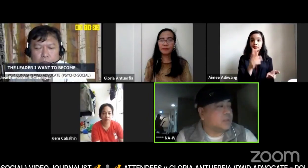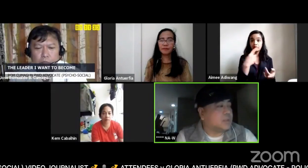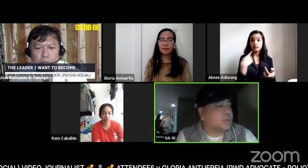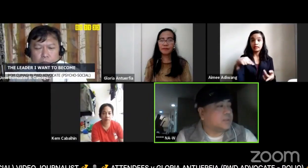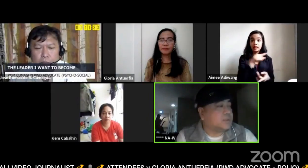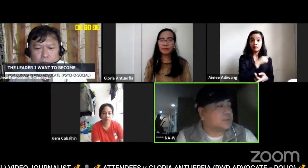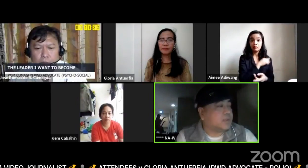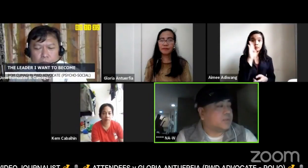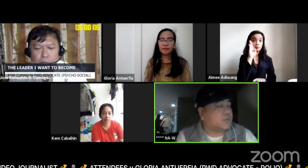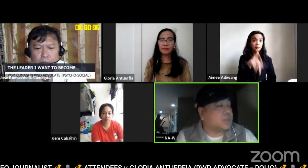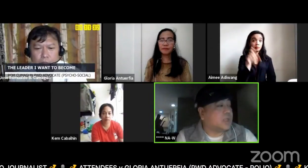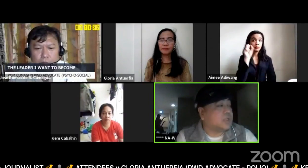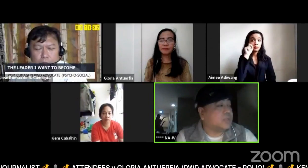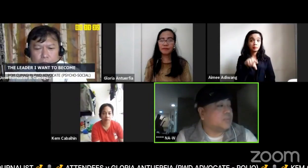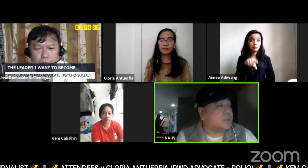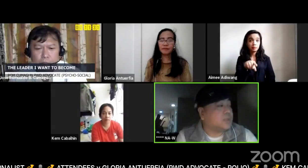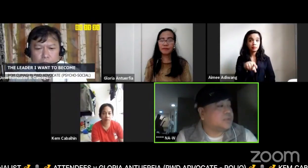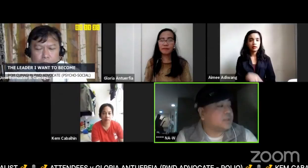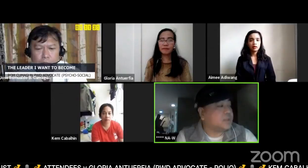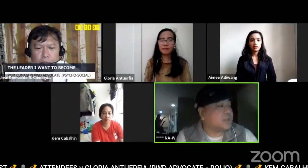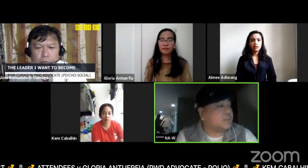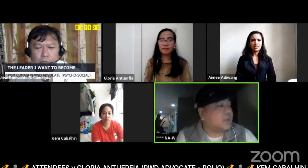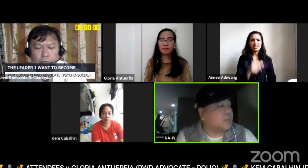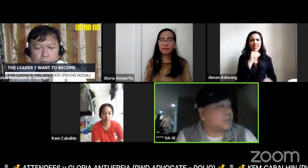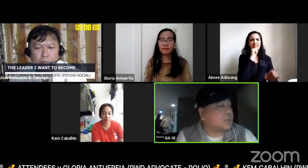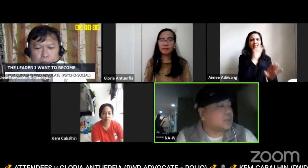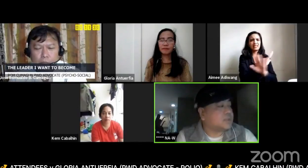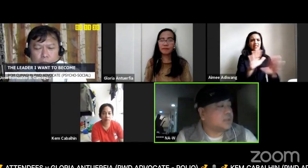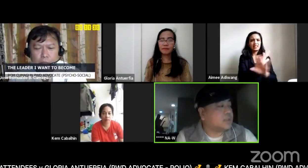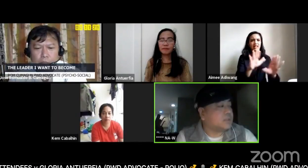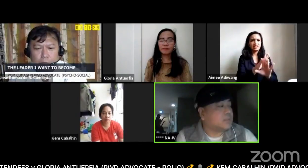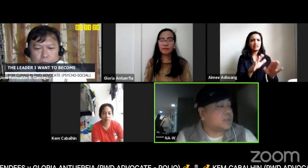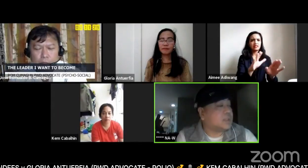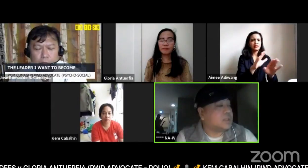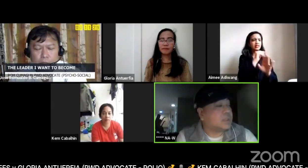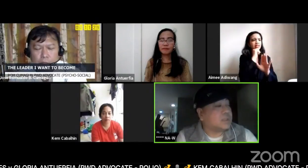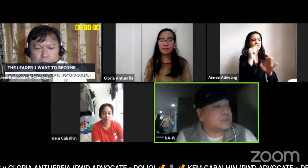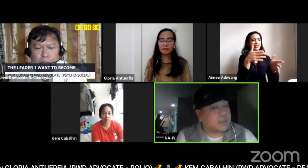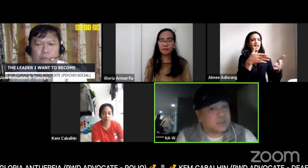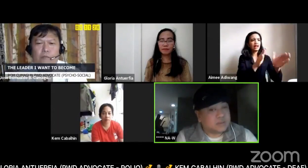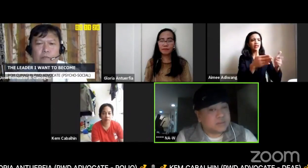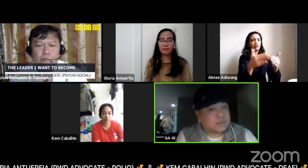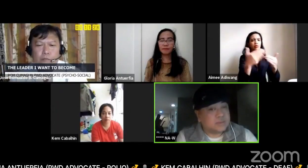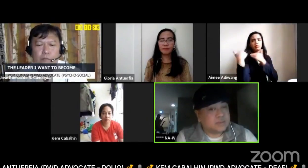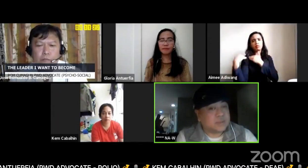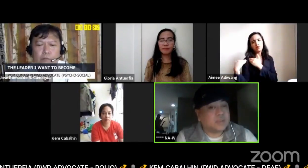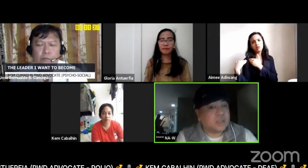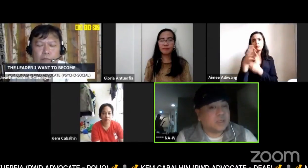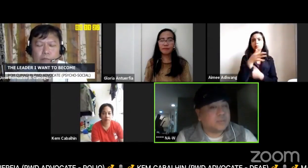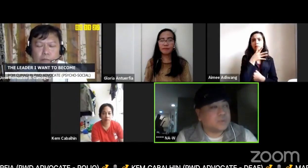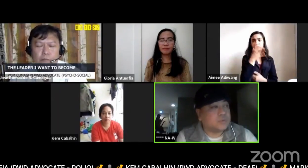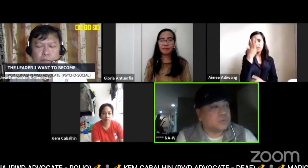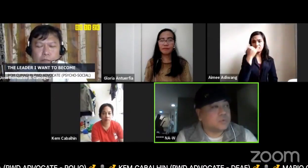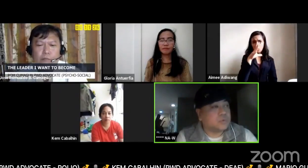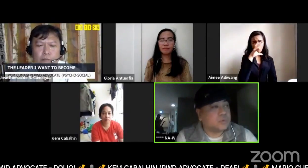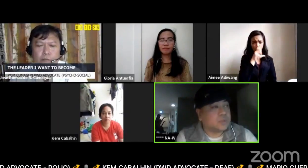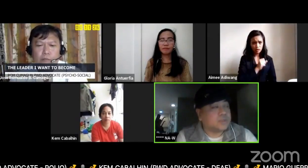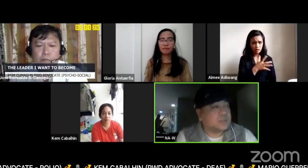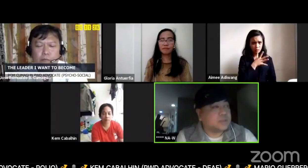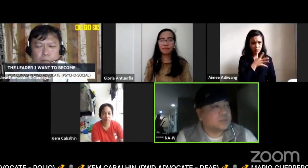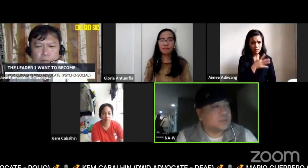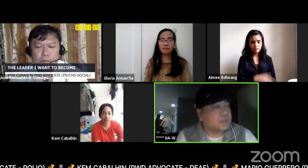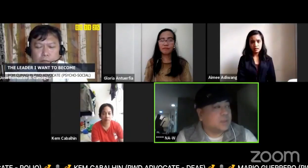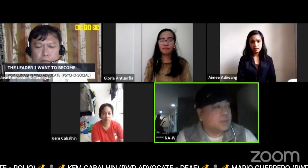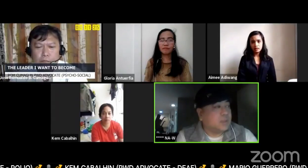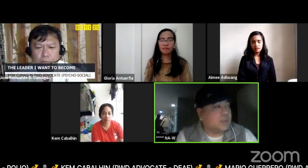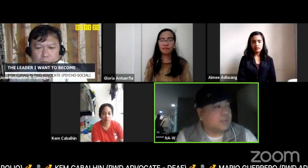magkakapatid, sabi niya, huwag na natin i-burden si mama kasi may edad na rin siya. Tayo na lang magtulong-tulong.